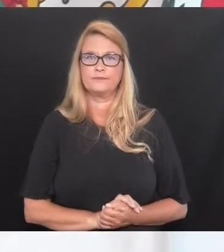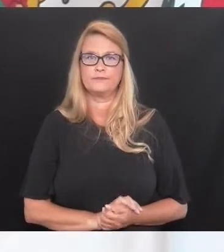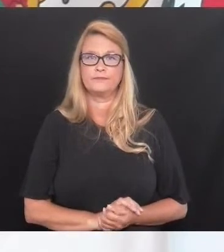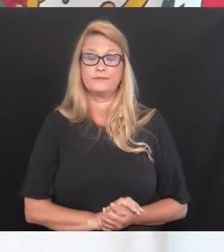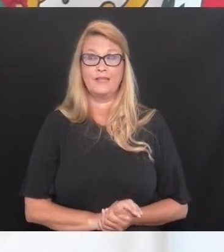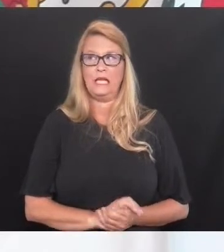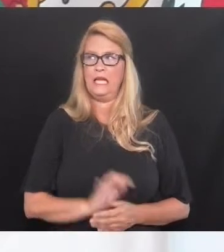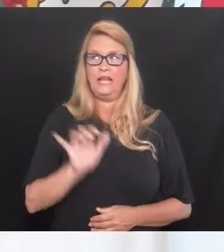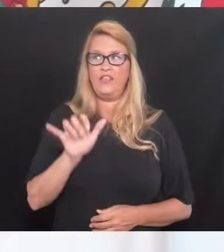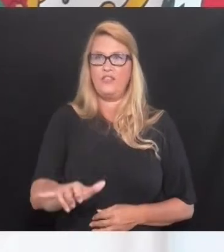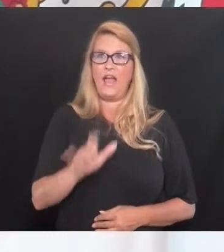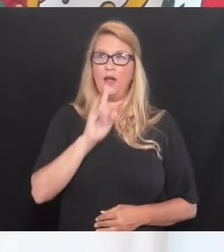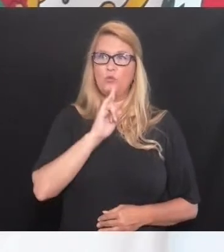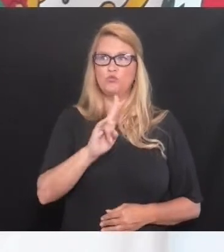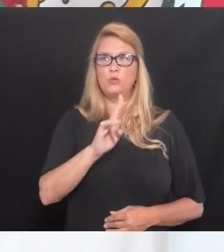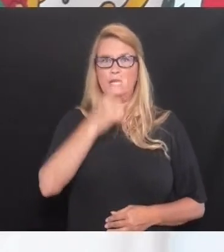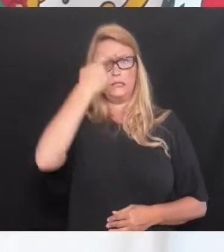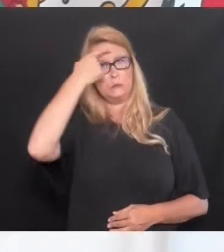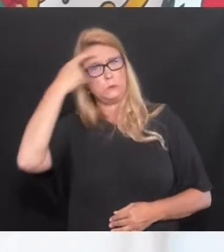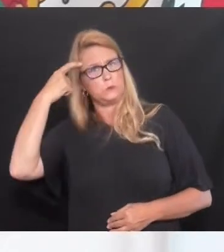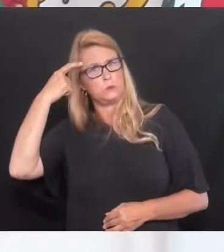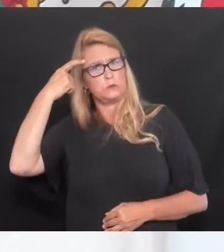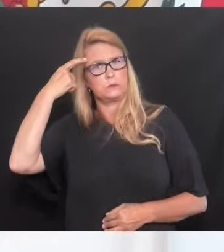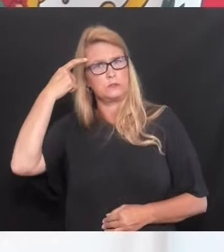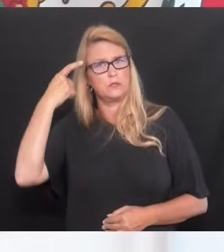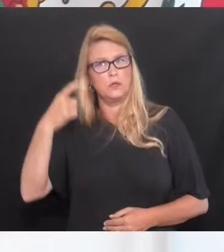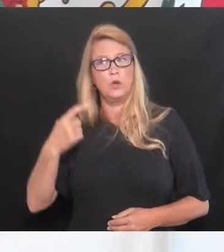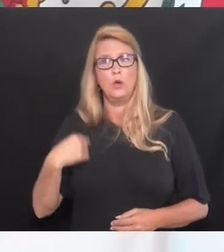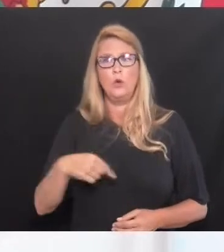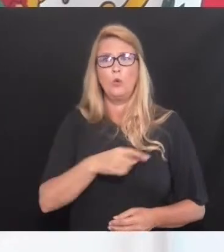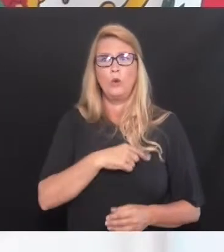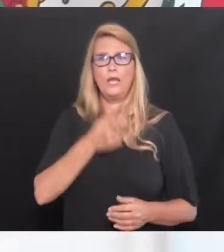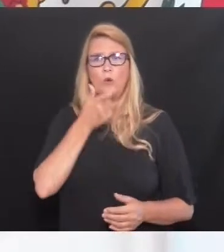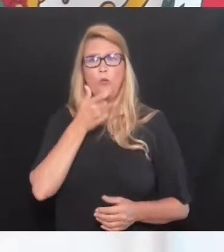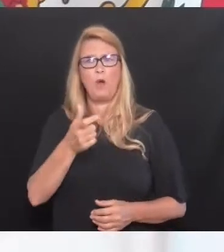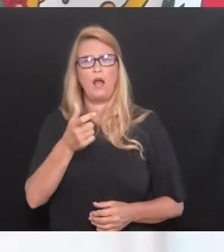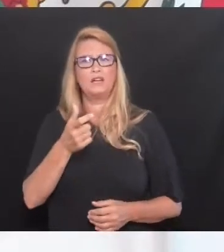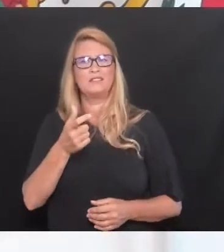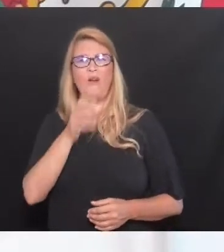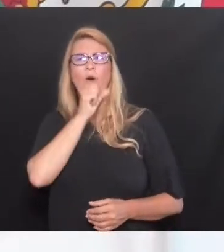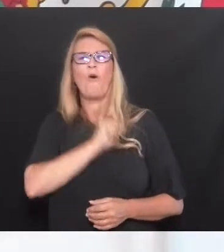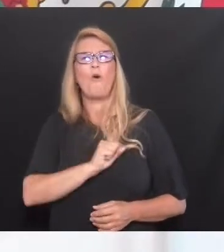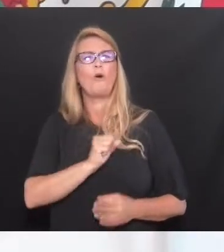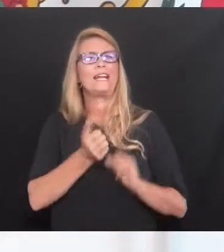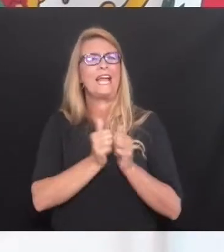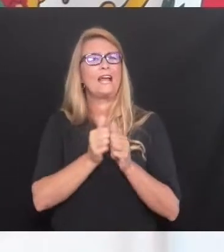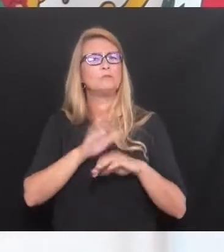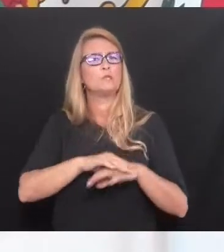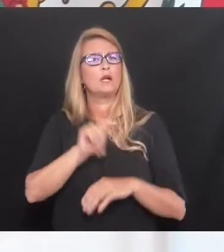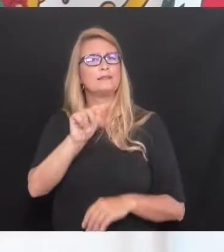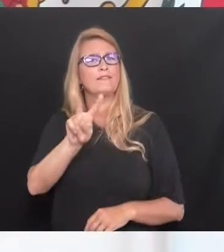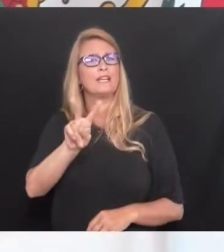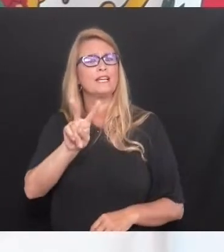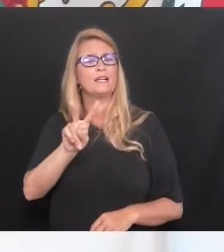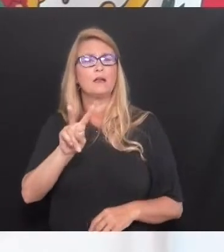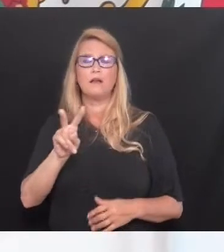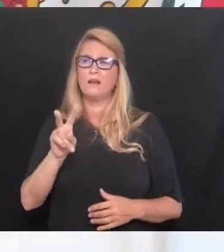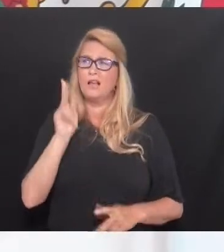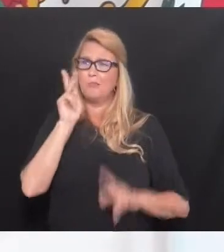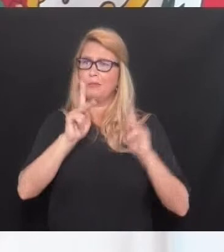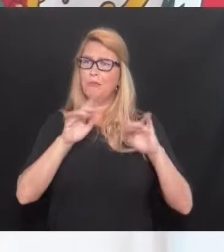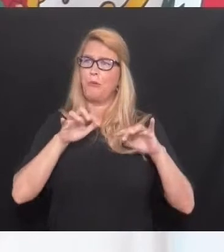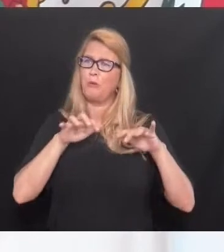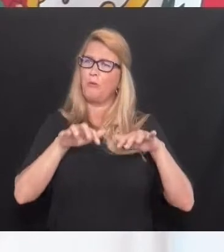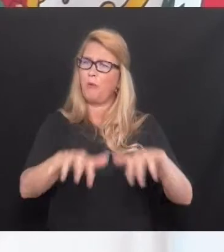astounded us to look at a rerun of all those people piled on top of one another. And